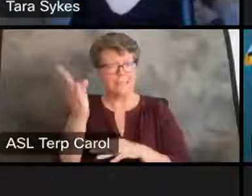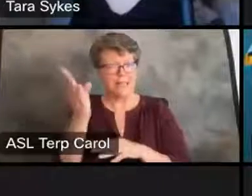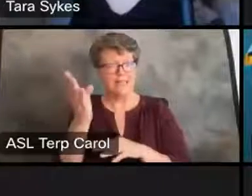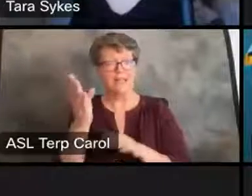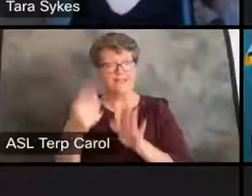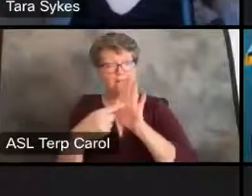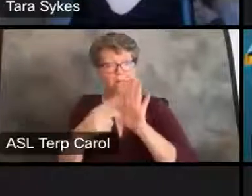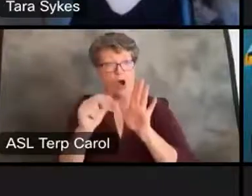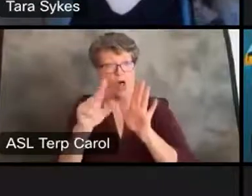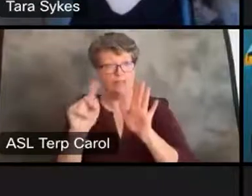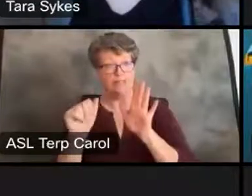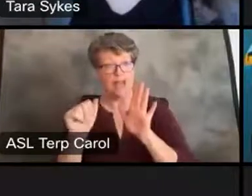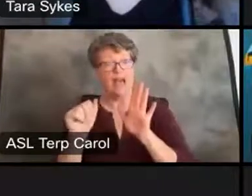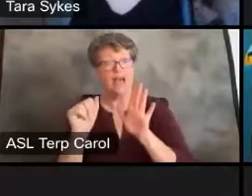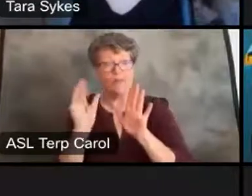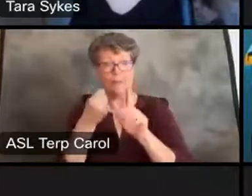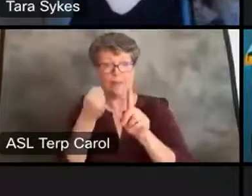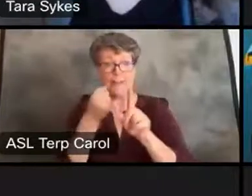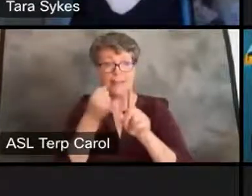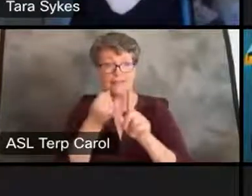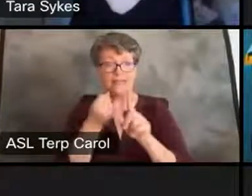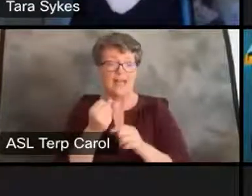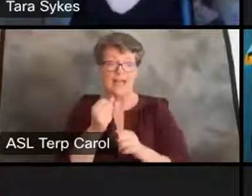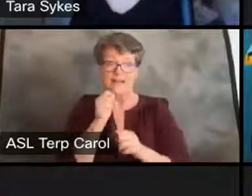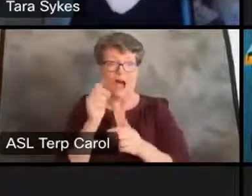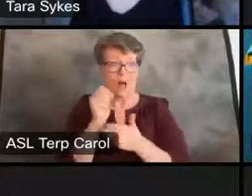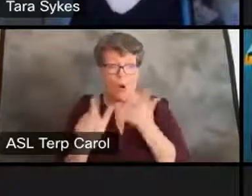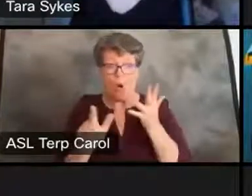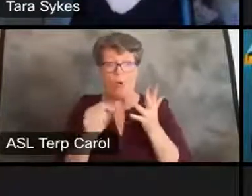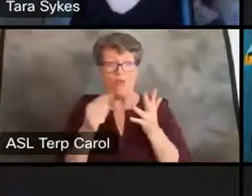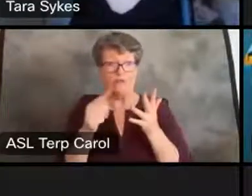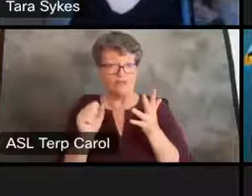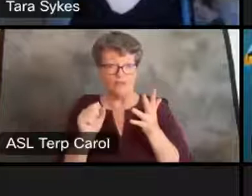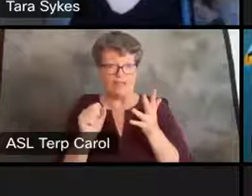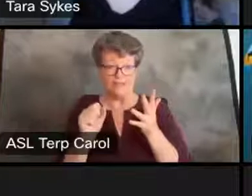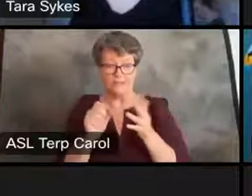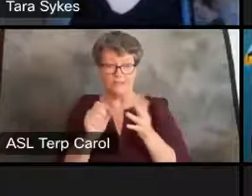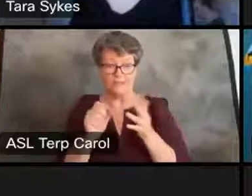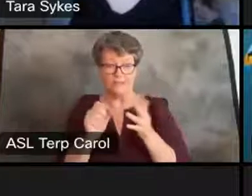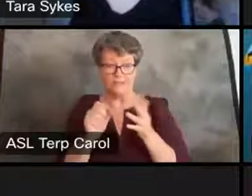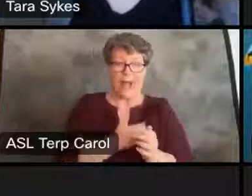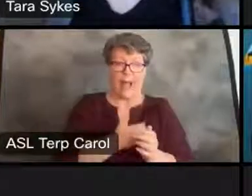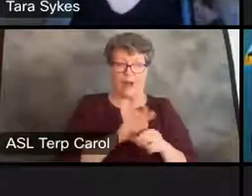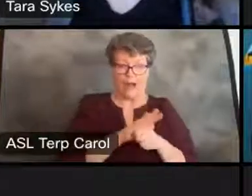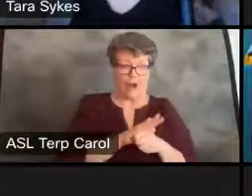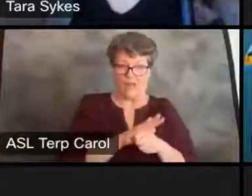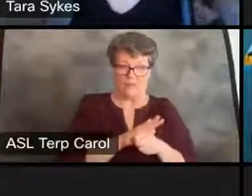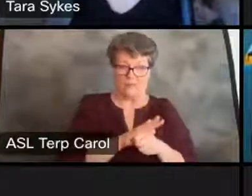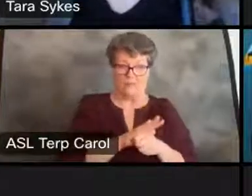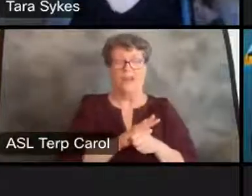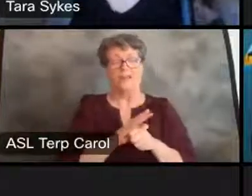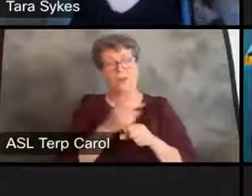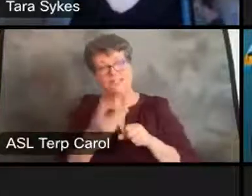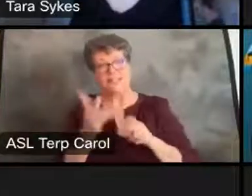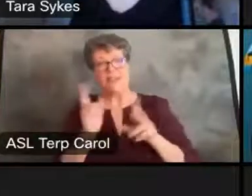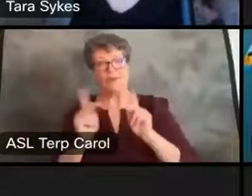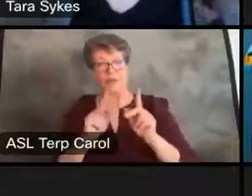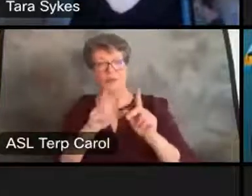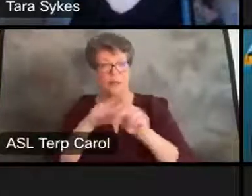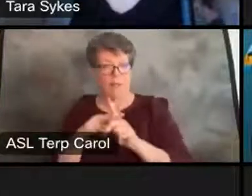start by throwing it over to Carly. And I just want to share overall, Lori Benalis